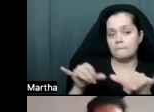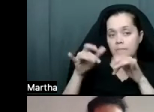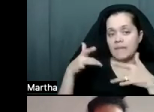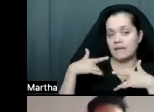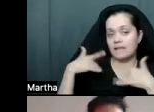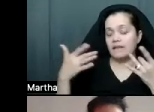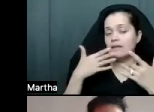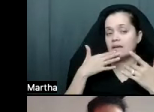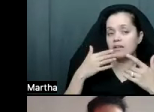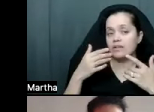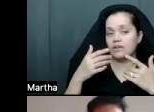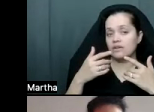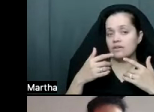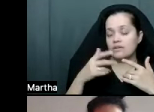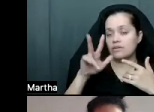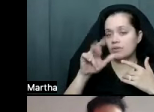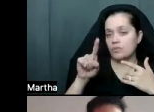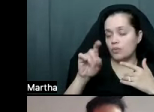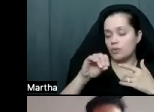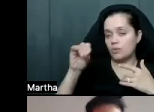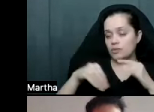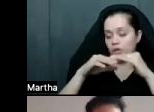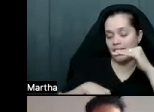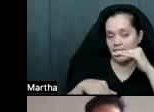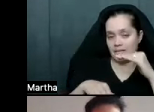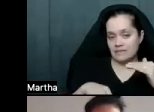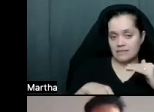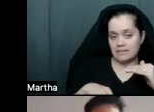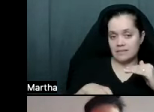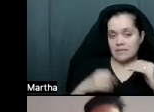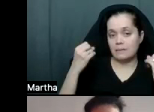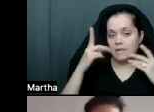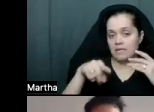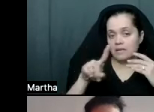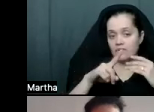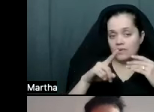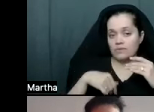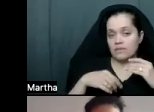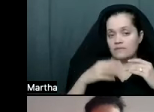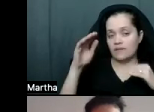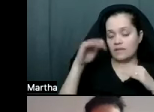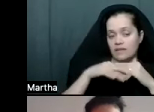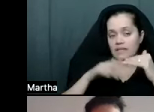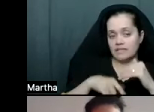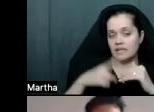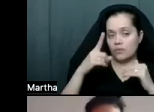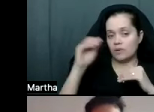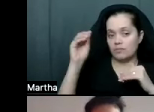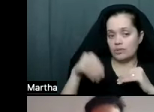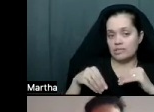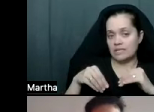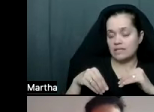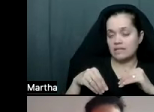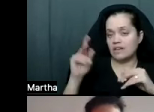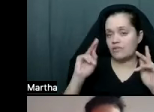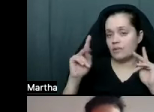shading there is 3.1% or less. Many of those counties would have fewer than 1%